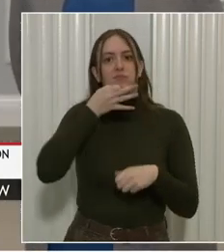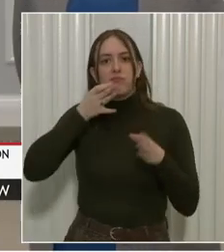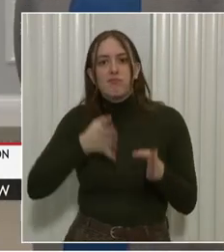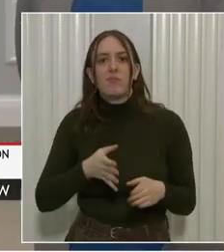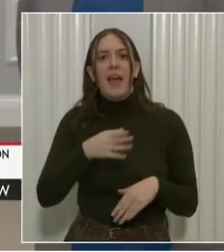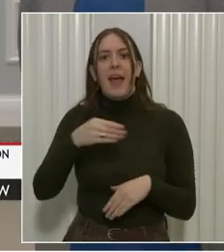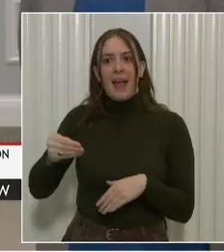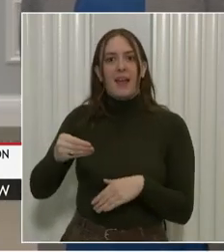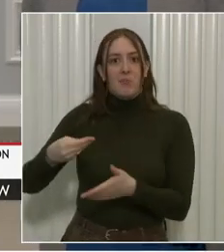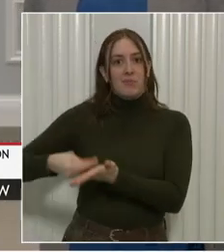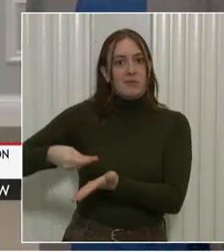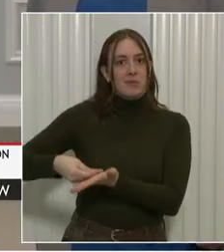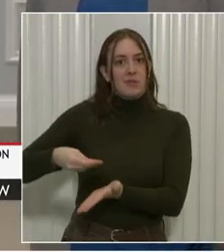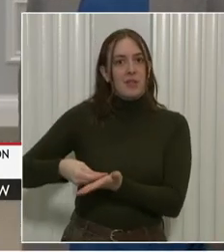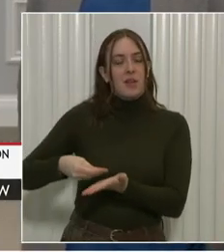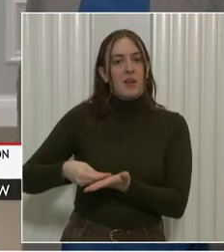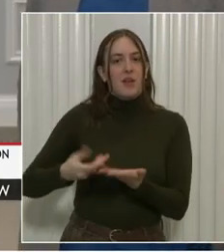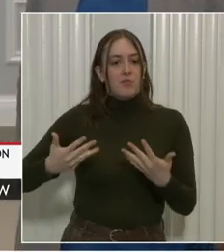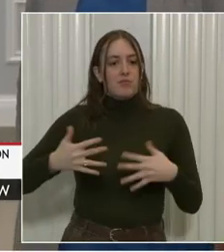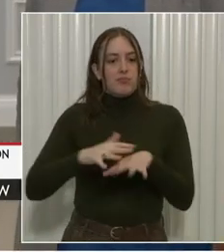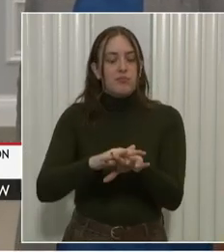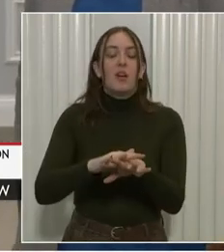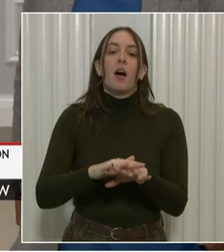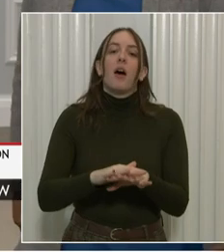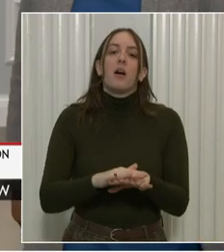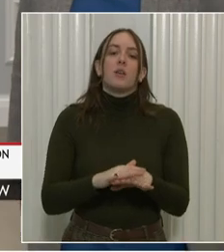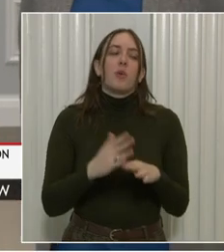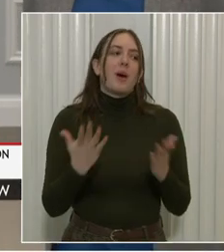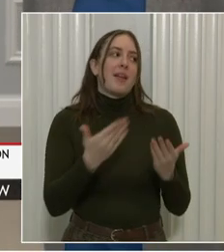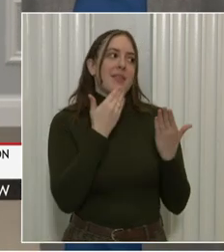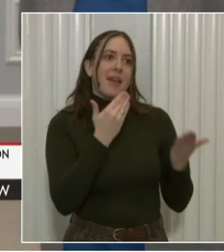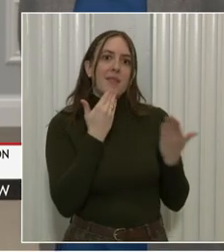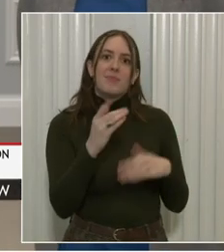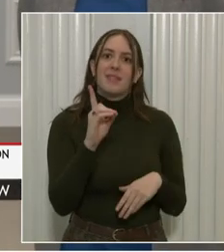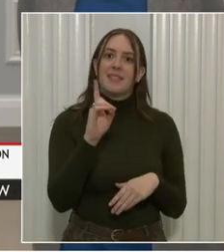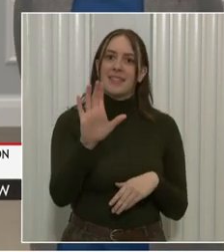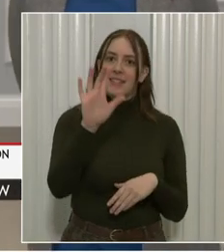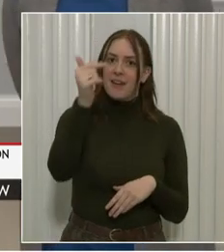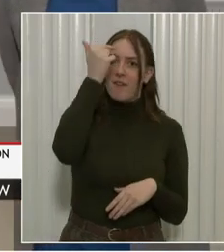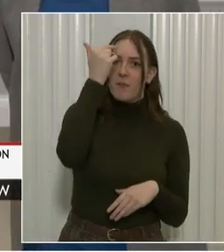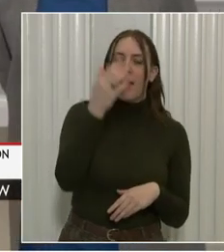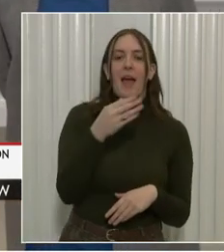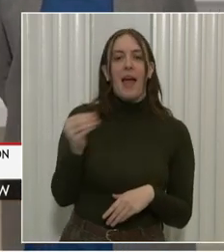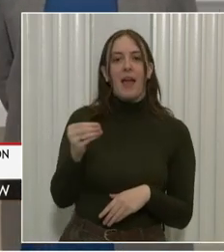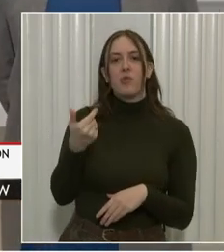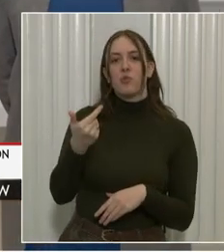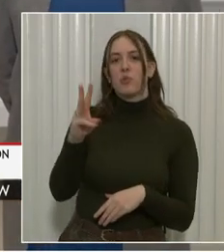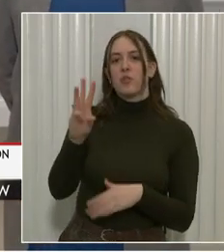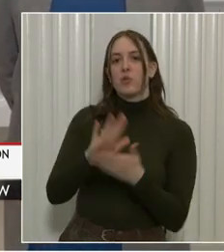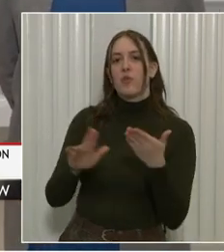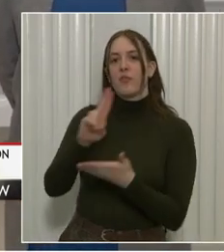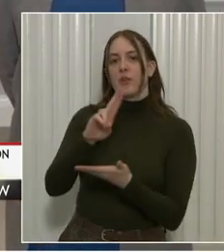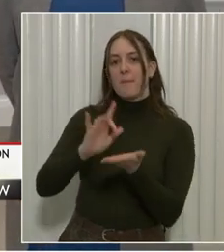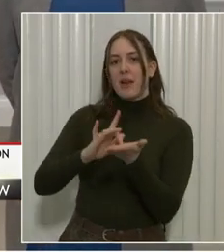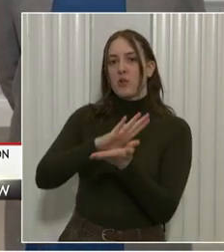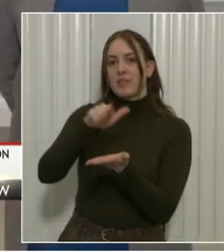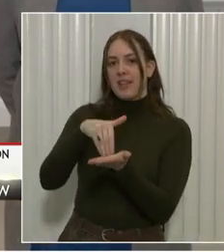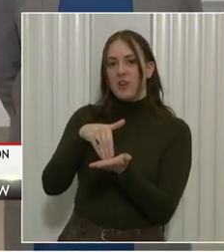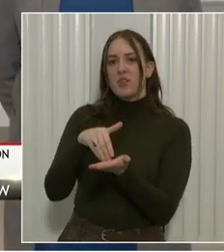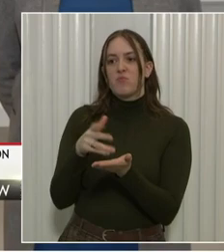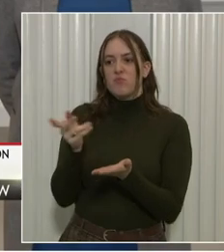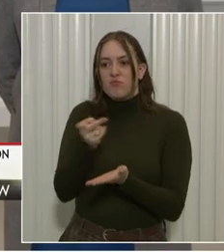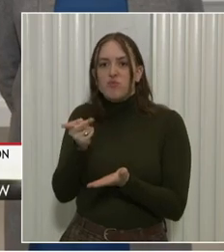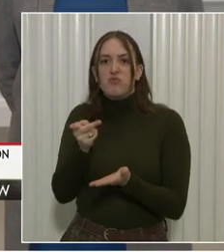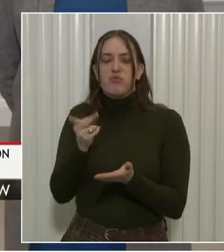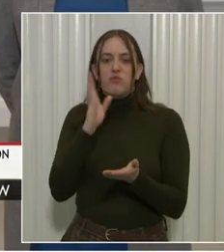in this regard, I thank the DC government, as well as the administrations of the George Washington University Medical Center, for their forward vision